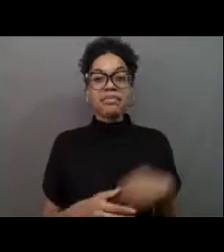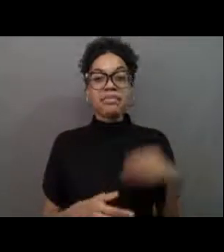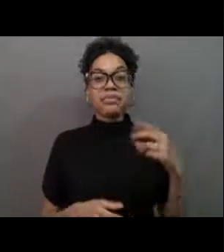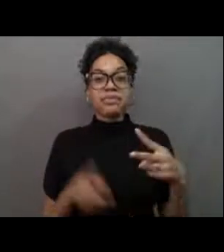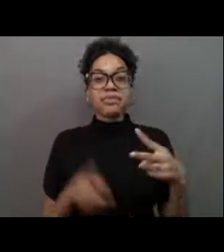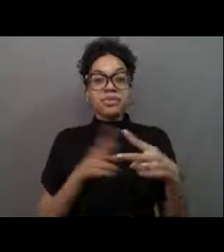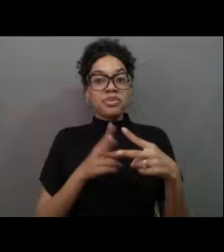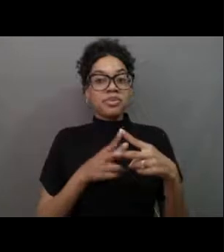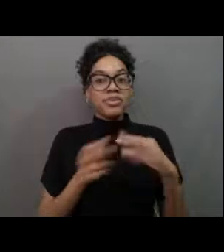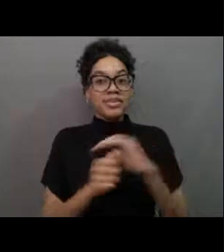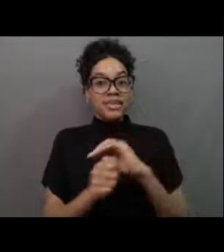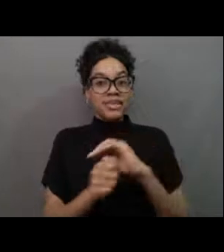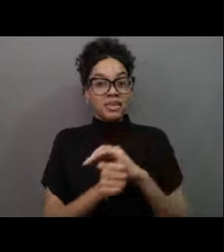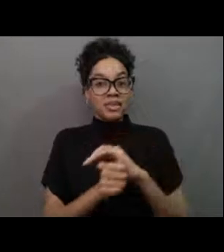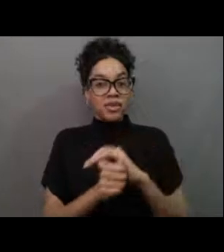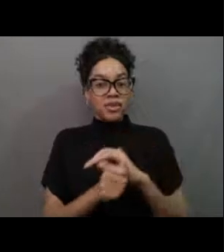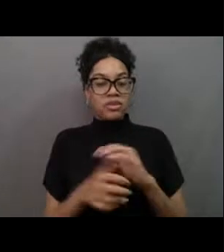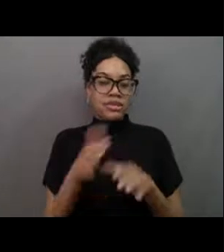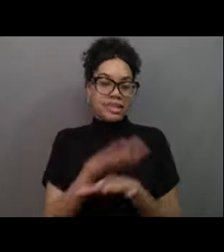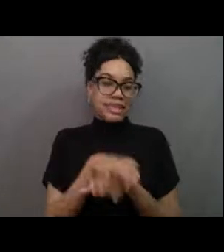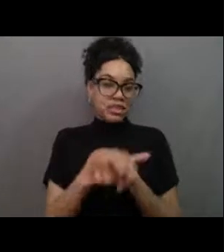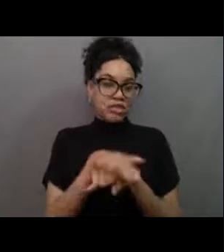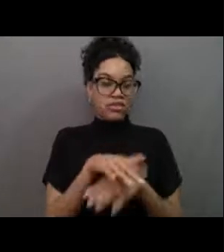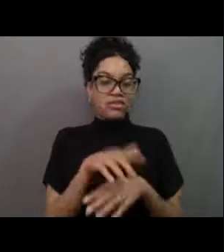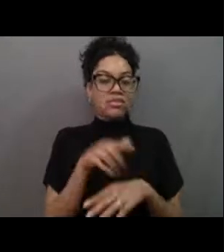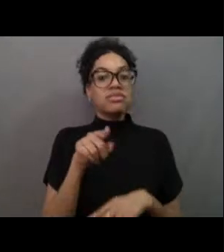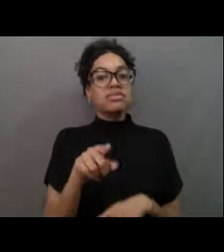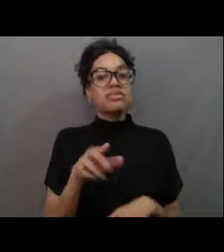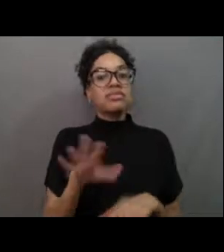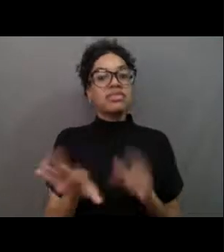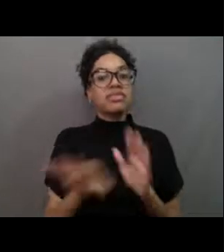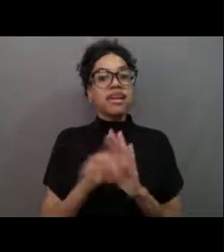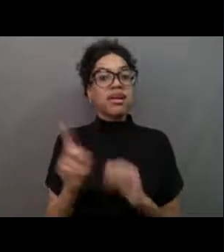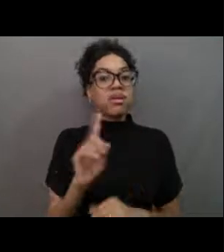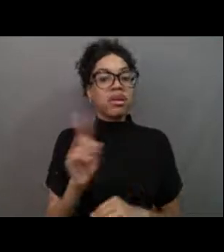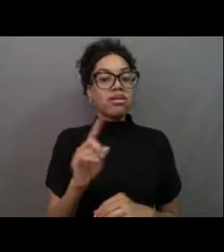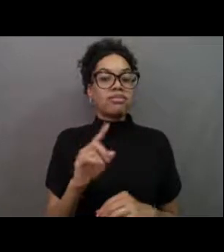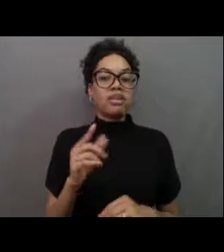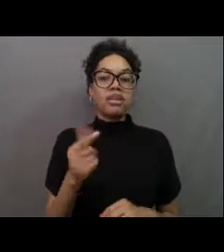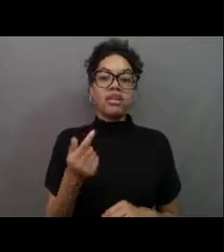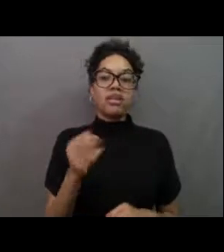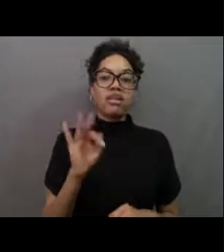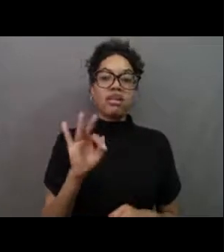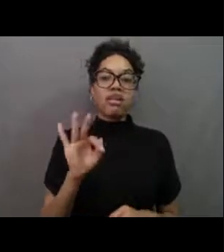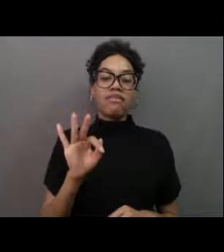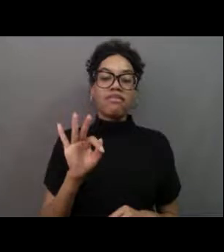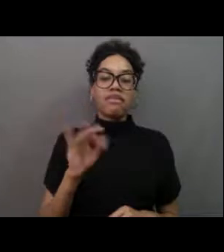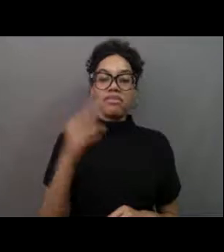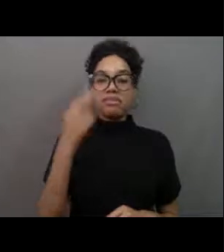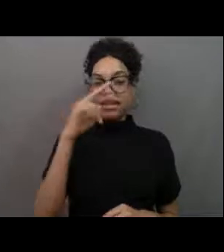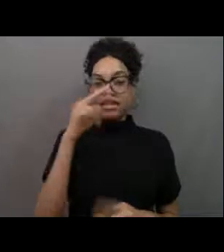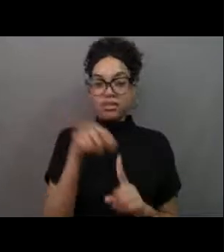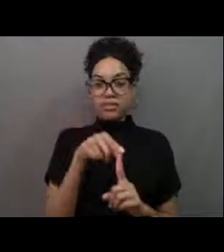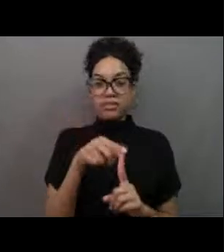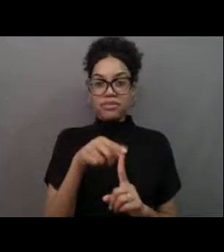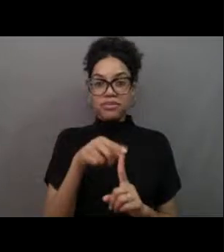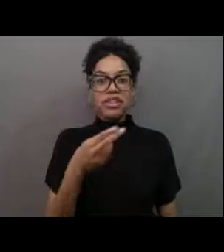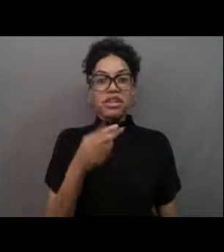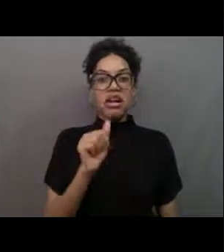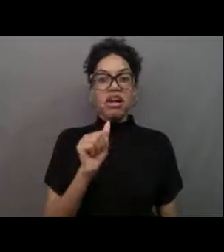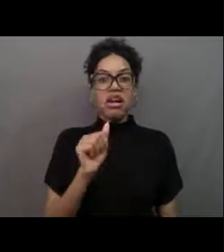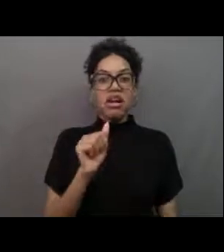sea turtle that regularly visit our reefs out of the 5 that are found in the Gulf of Mexico. This one is the Hawksville Sea Turtle, named for its hawk-like